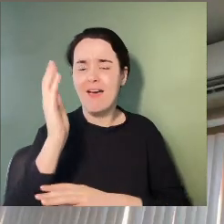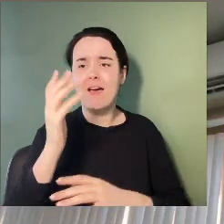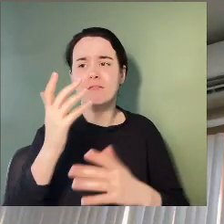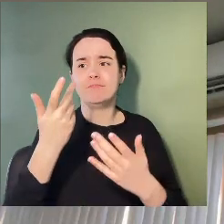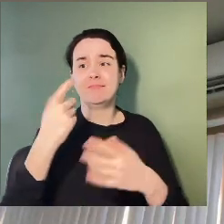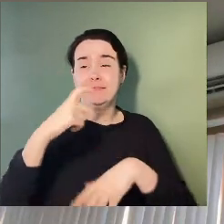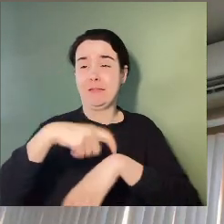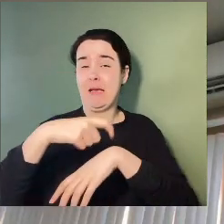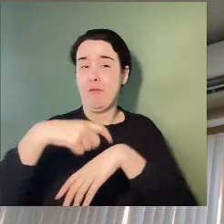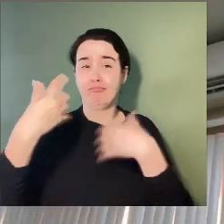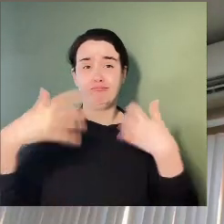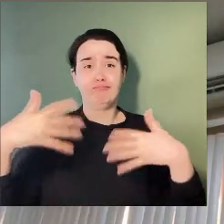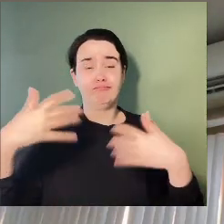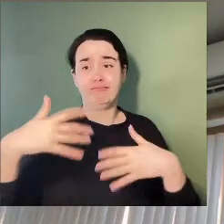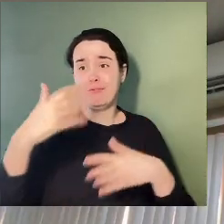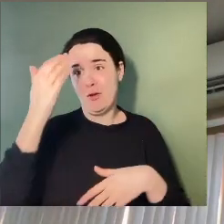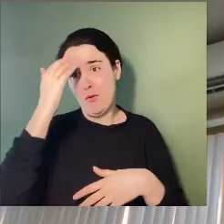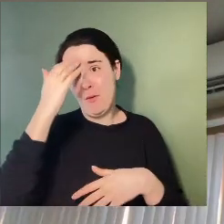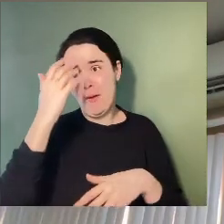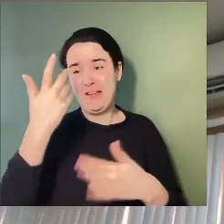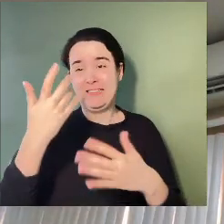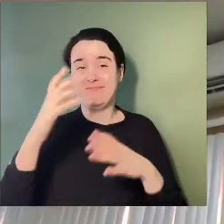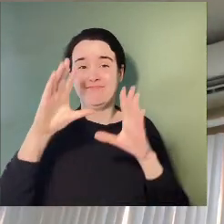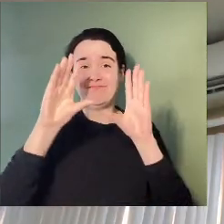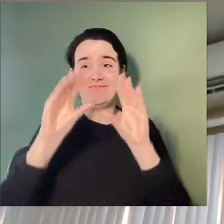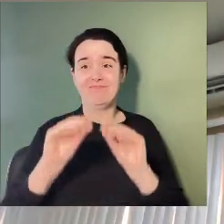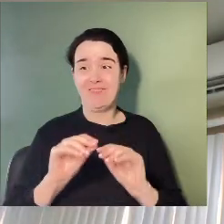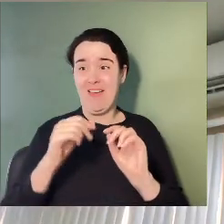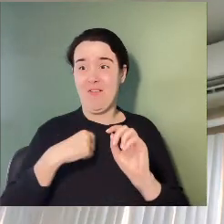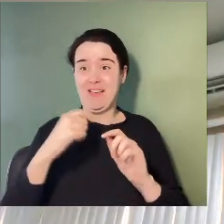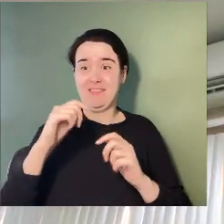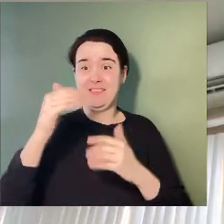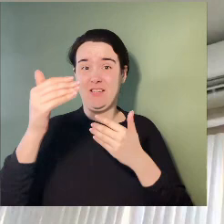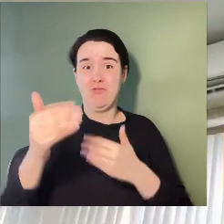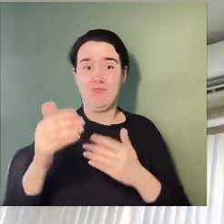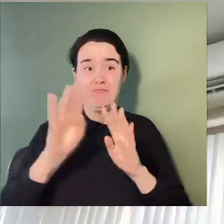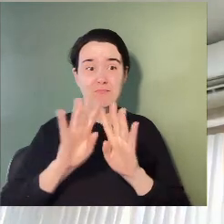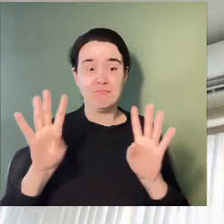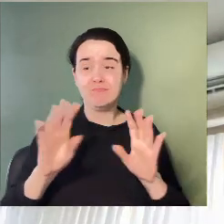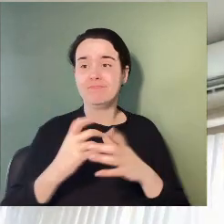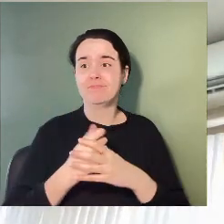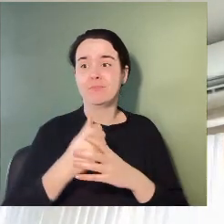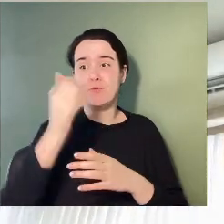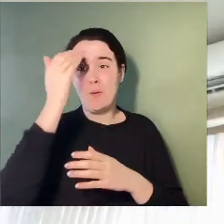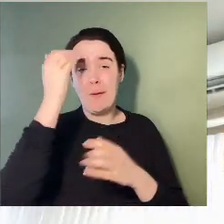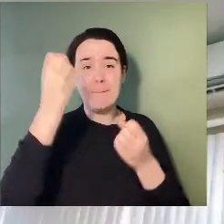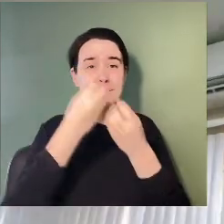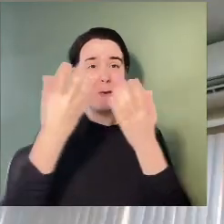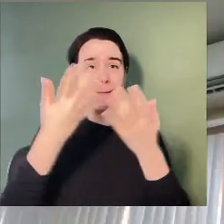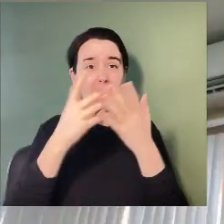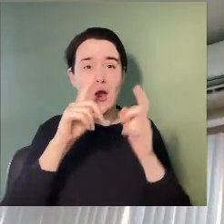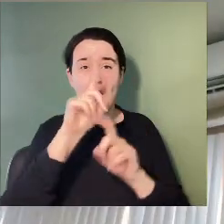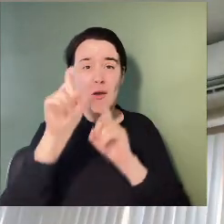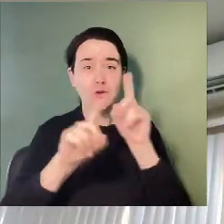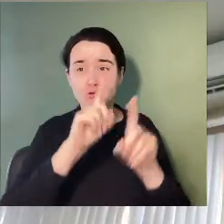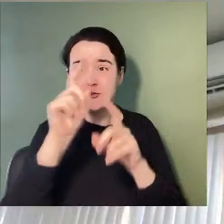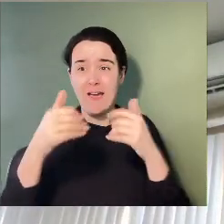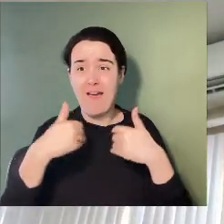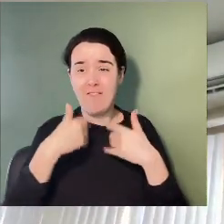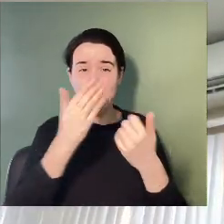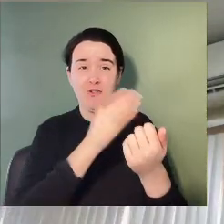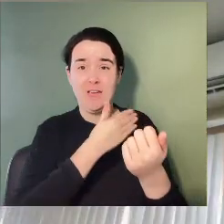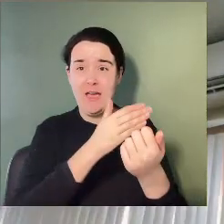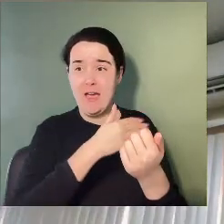Unfortunately, we have now come to the very end of our session. I know that there were many other questions, that were shared,